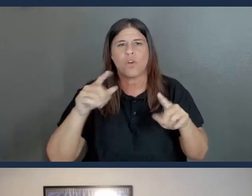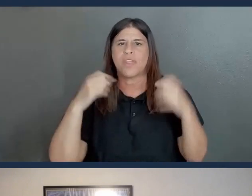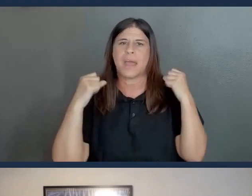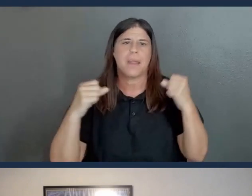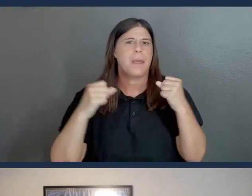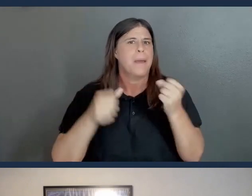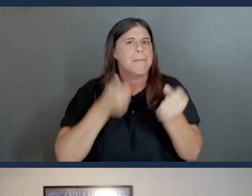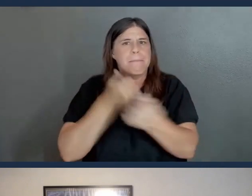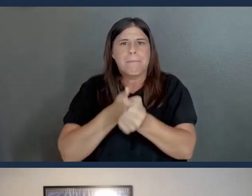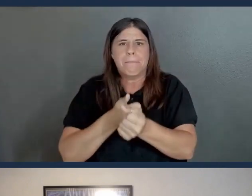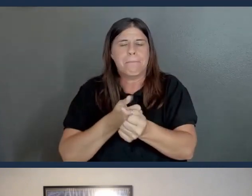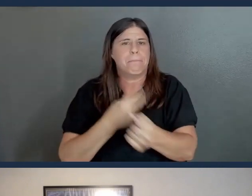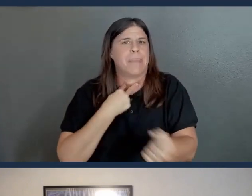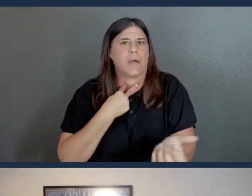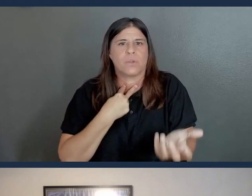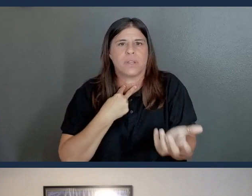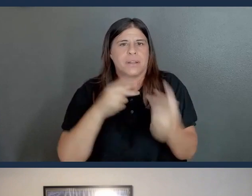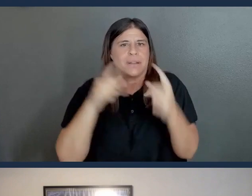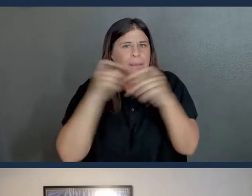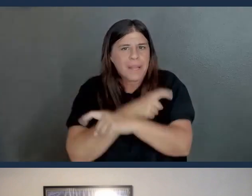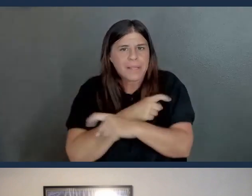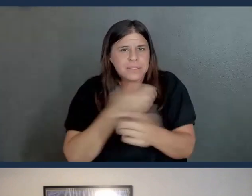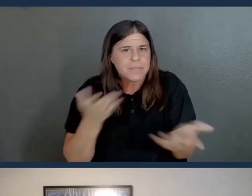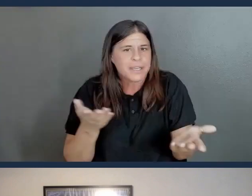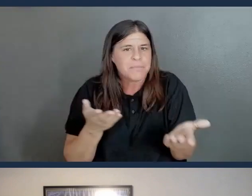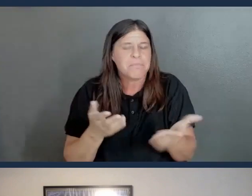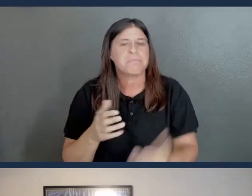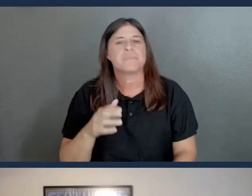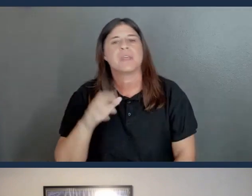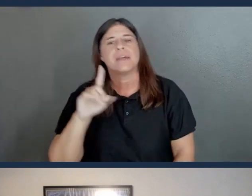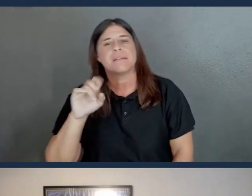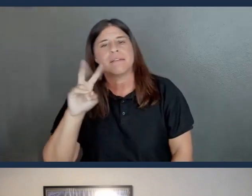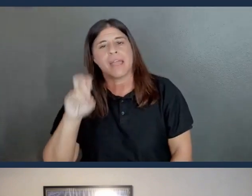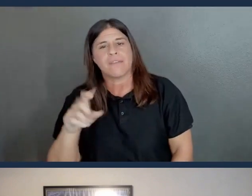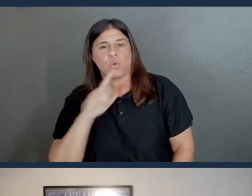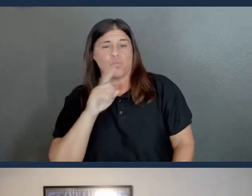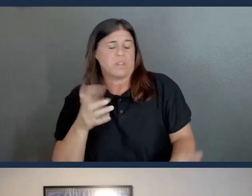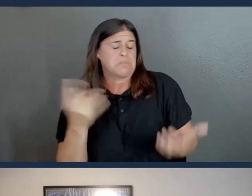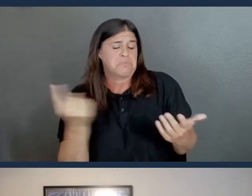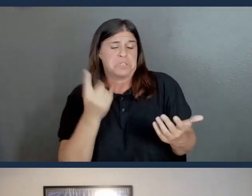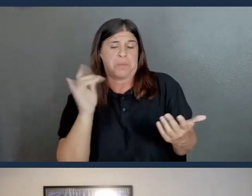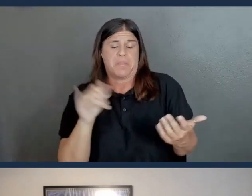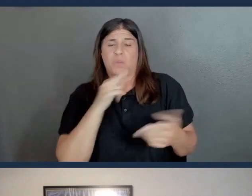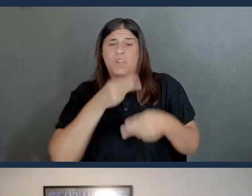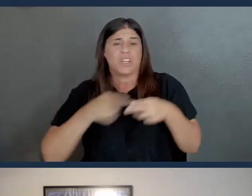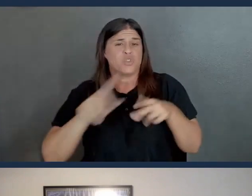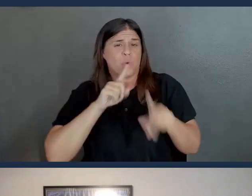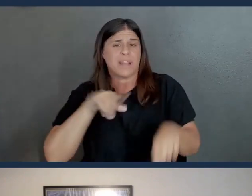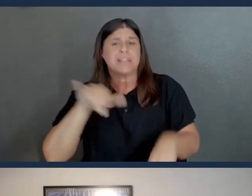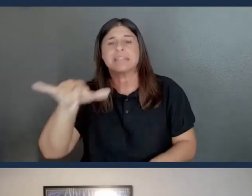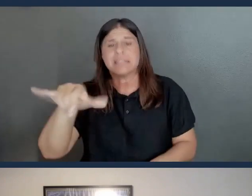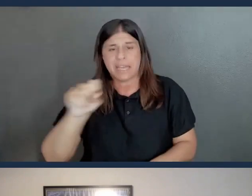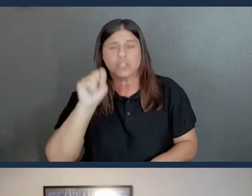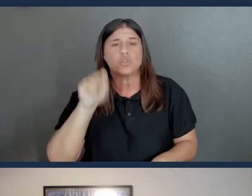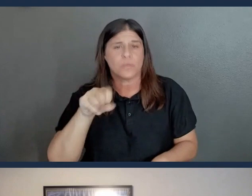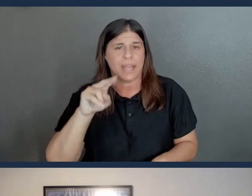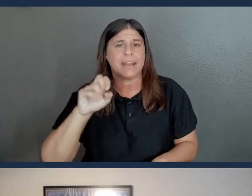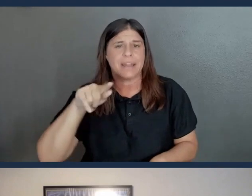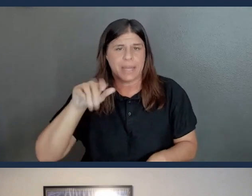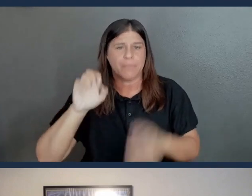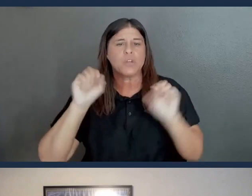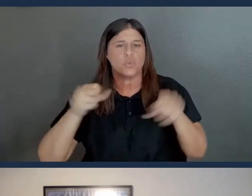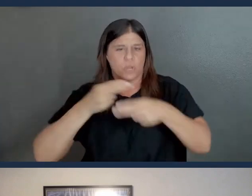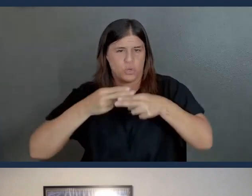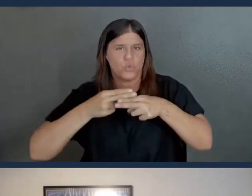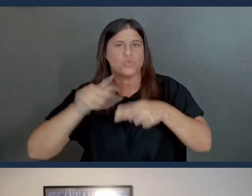So, what are your thoughts on this question? Yeah, I mean, they're something, the short answer is yes, you can, in Neptune, you can do shortest path